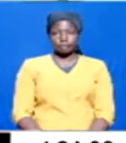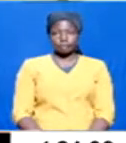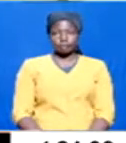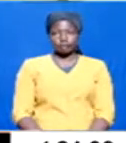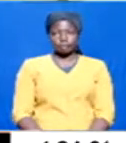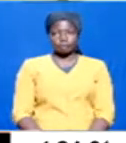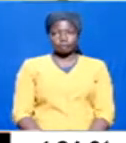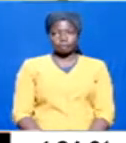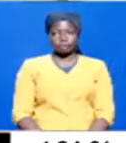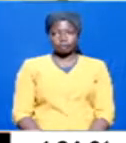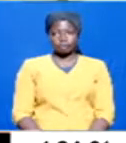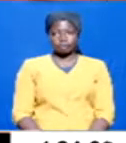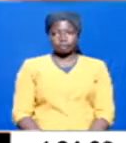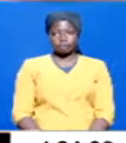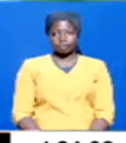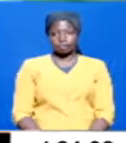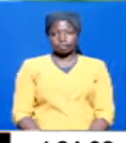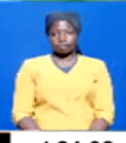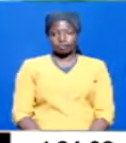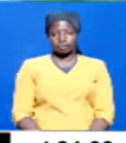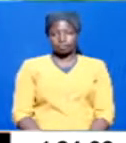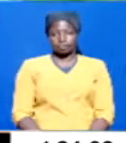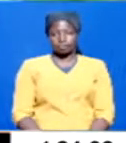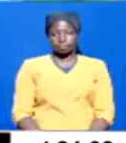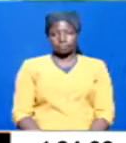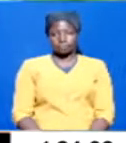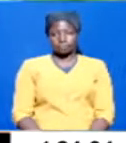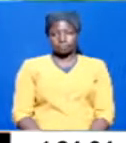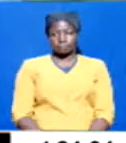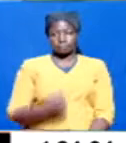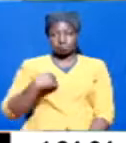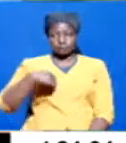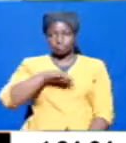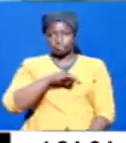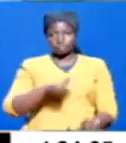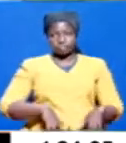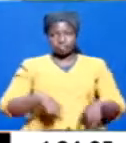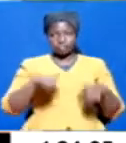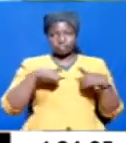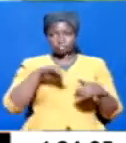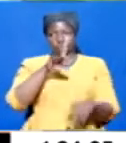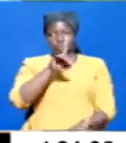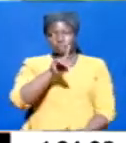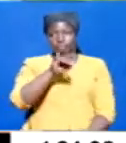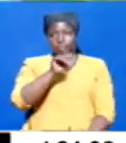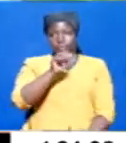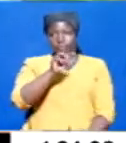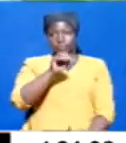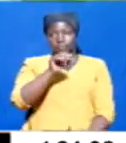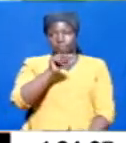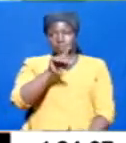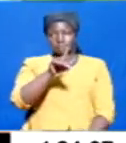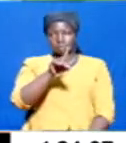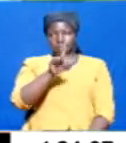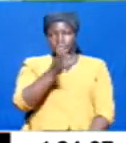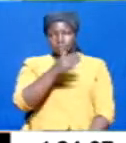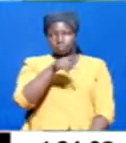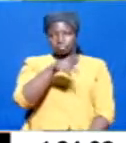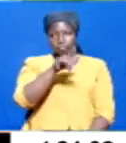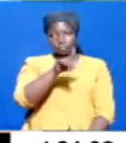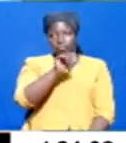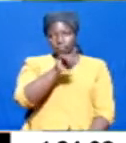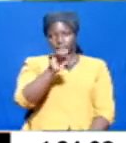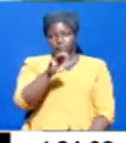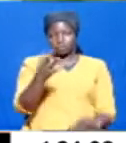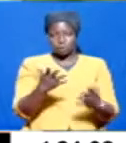Well, indeed, we are live at the Diamond Plaza, where 13 contestants are contesting for the crown of